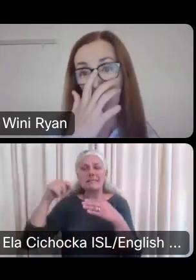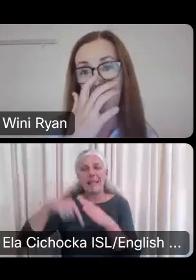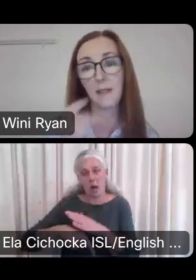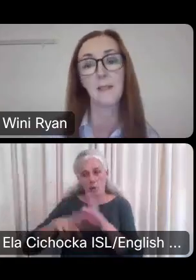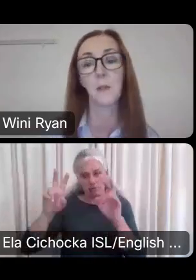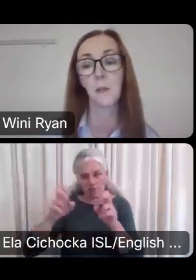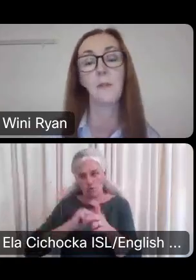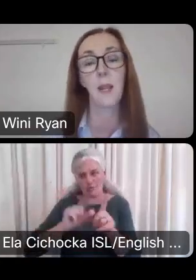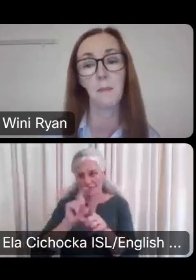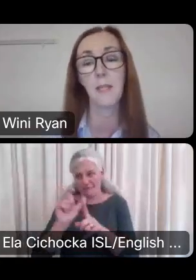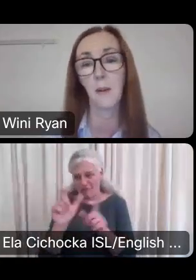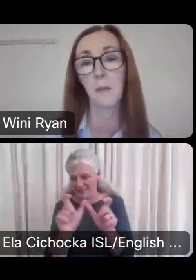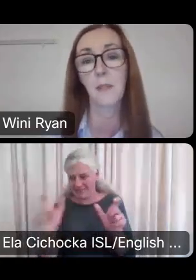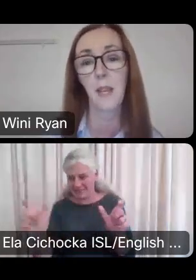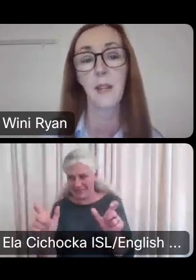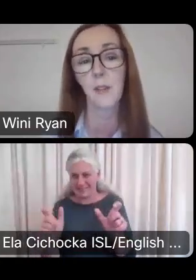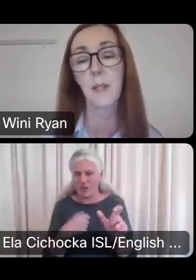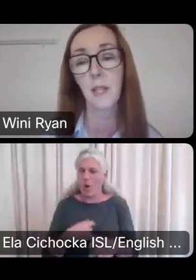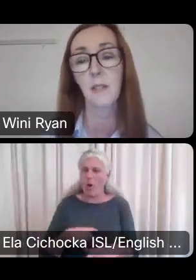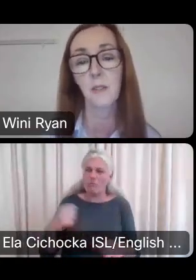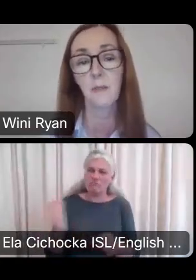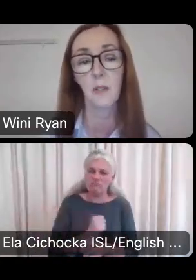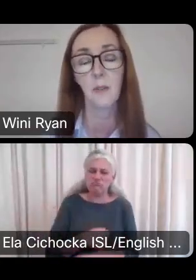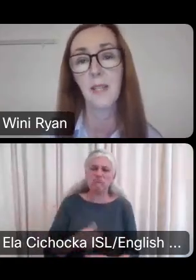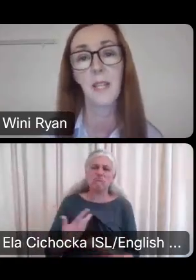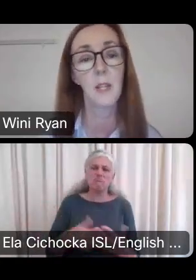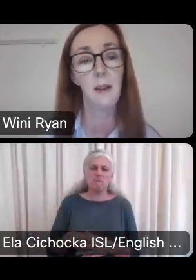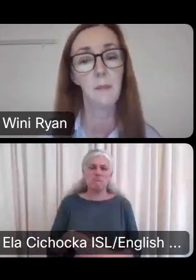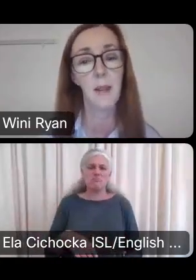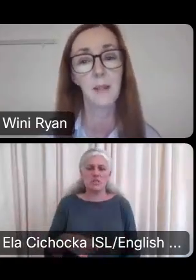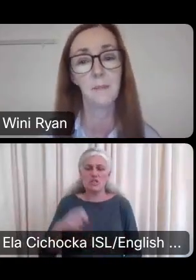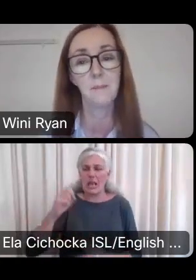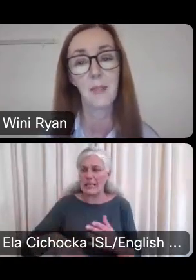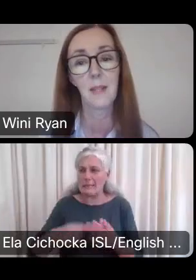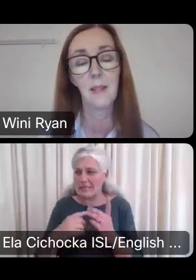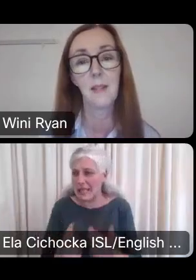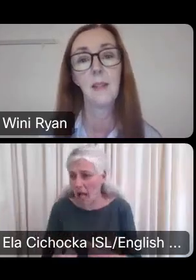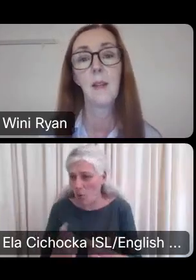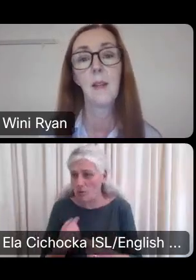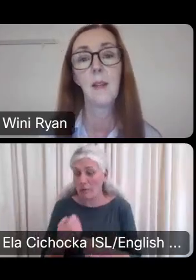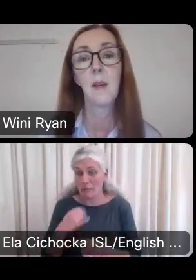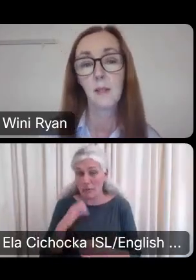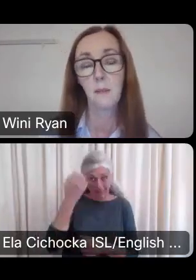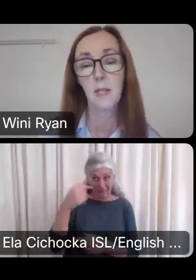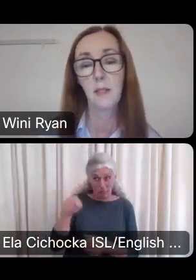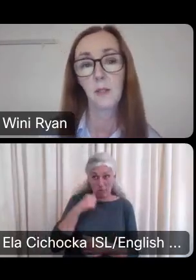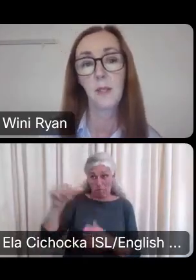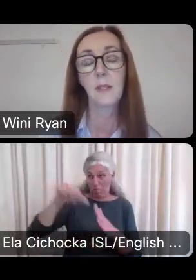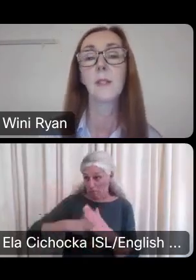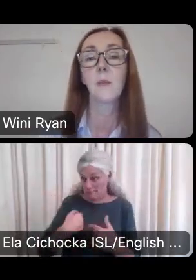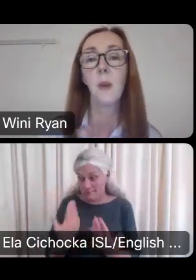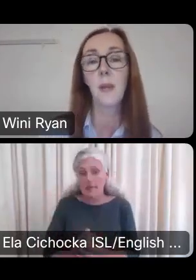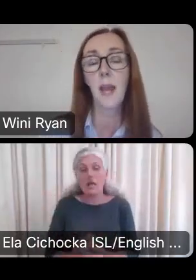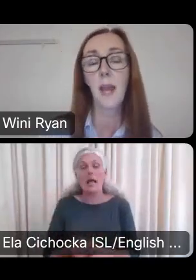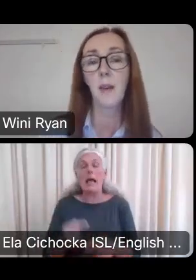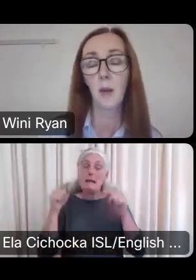really badly, and oh, you've let me down because I had expectations of you and you haven't met them. Blaming somebody. So this